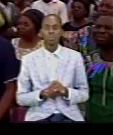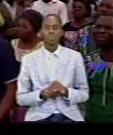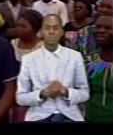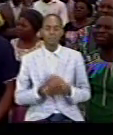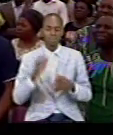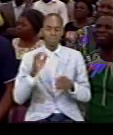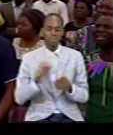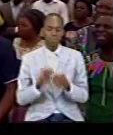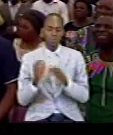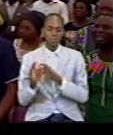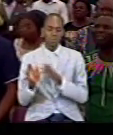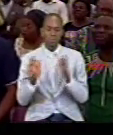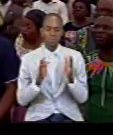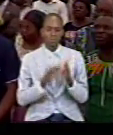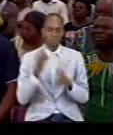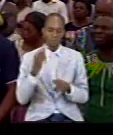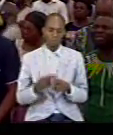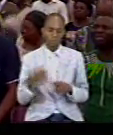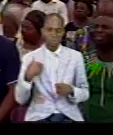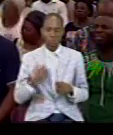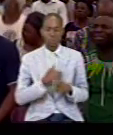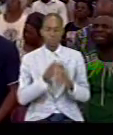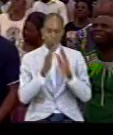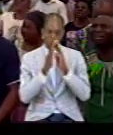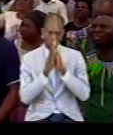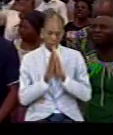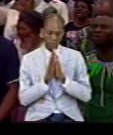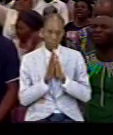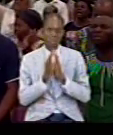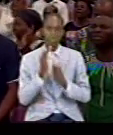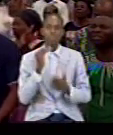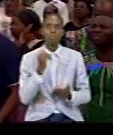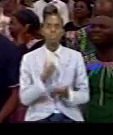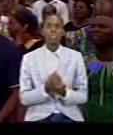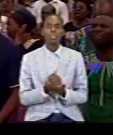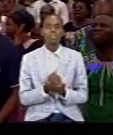In Jesus' name we pray.